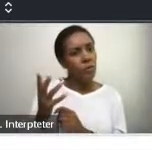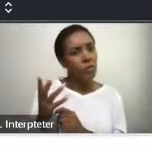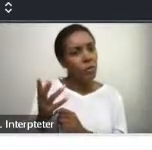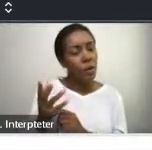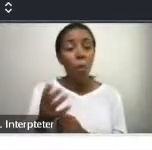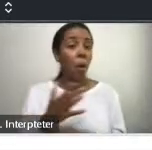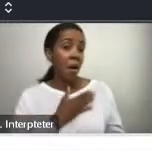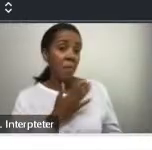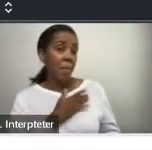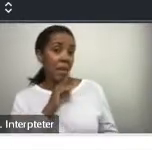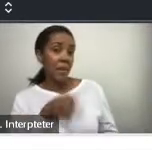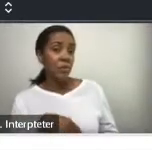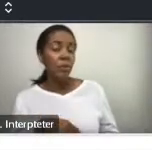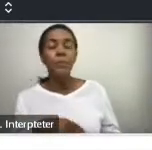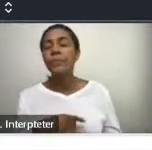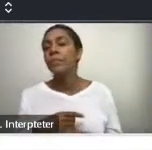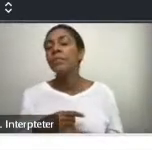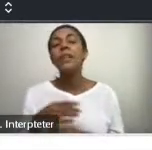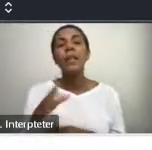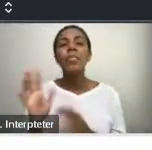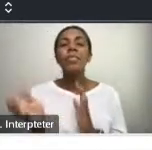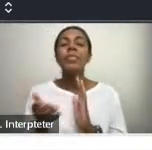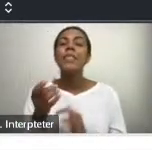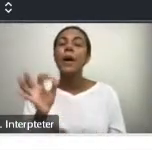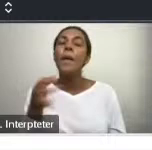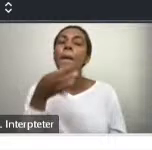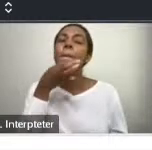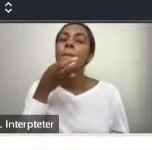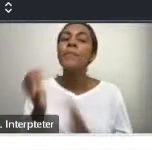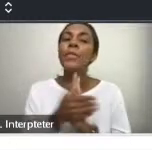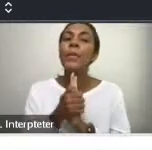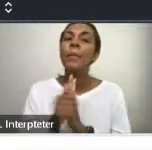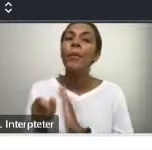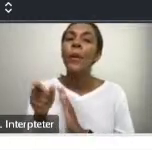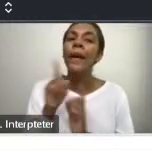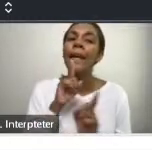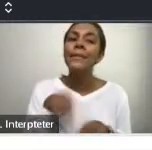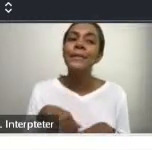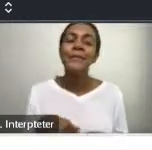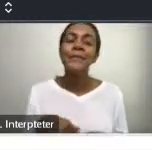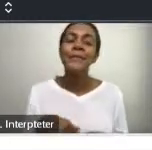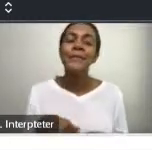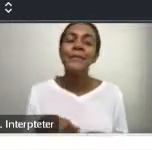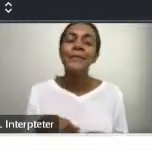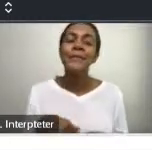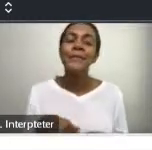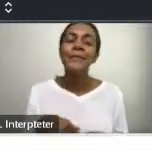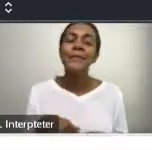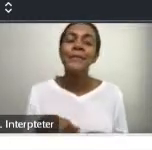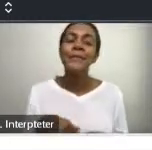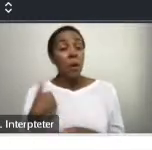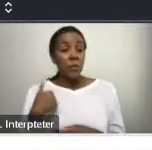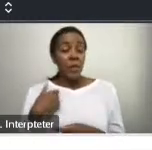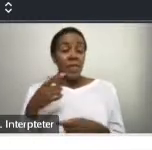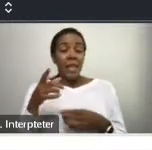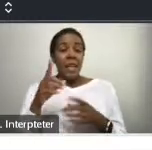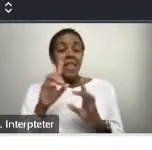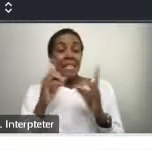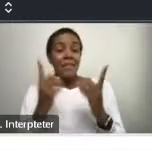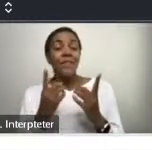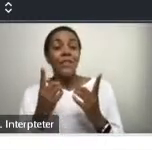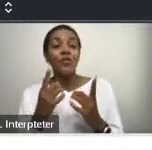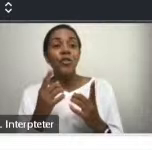happy to answer this. Let the pro answer this time. Thank you. So Manny Berlin with the Division of Engineering. So